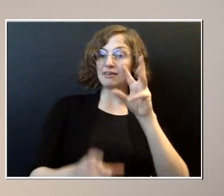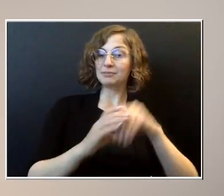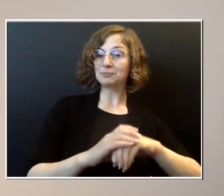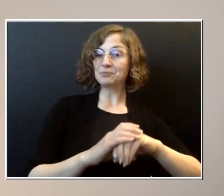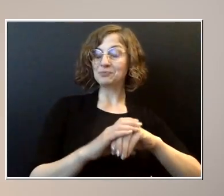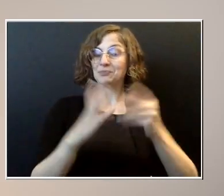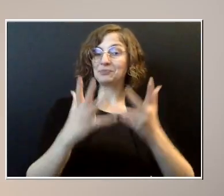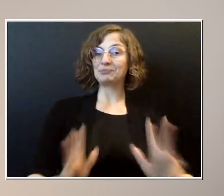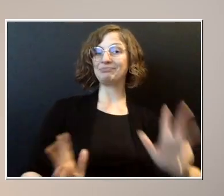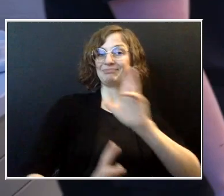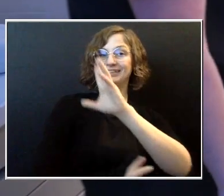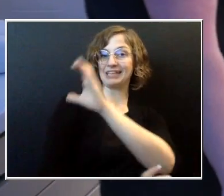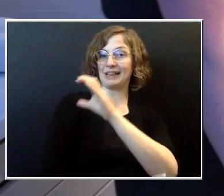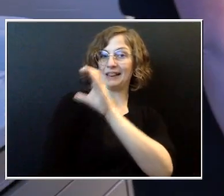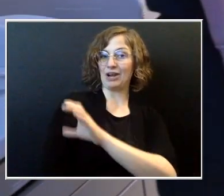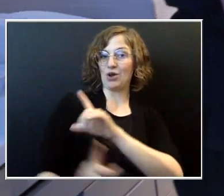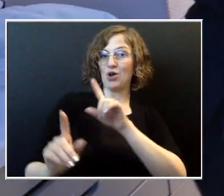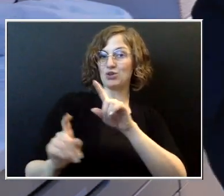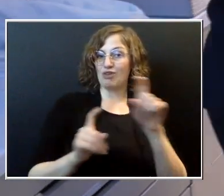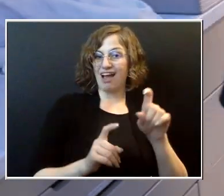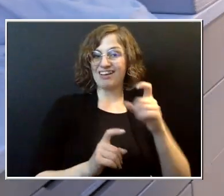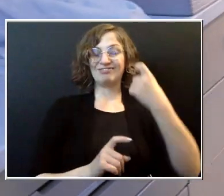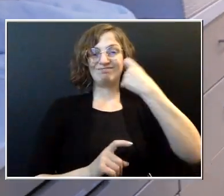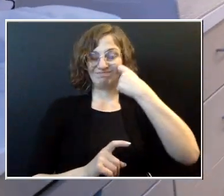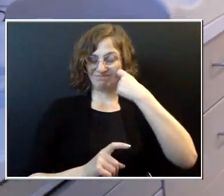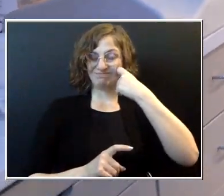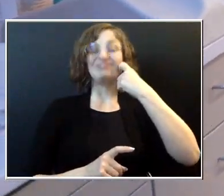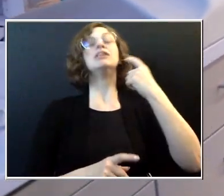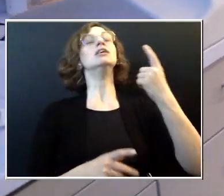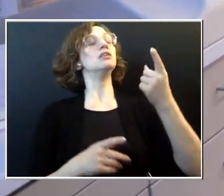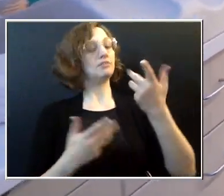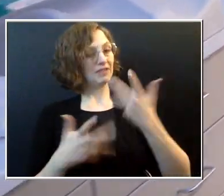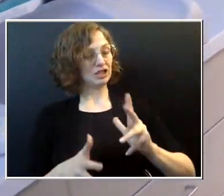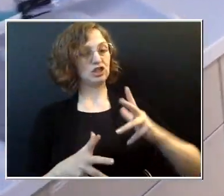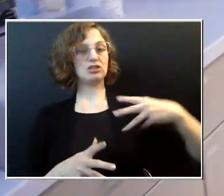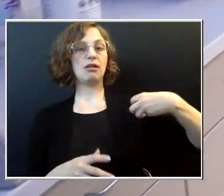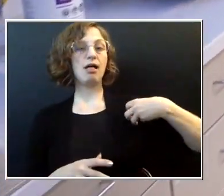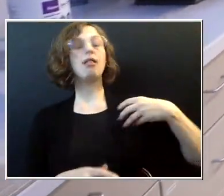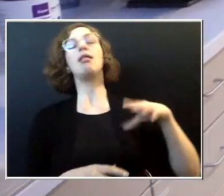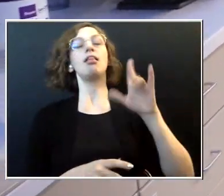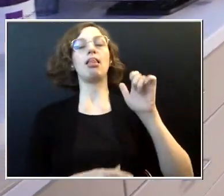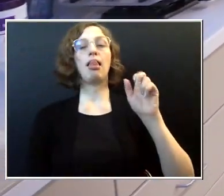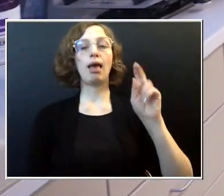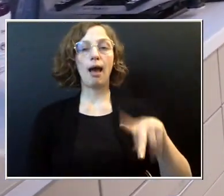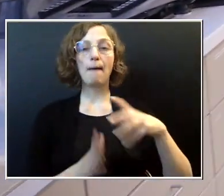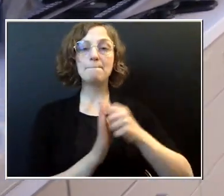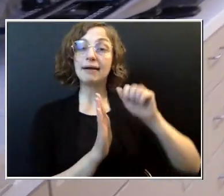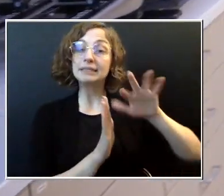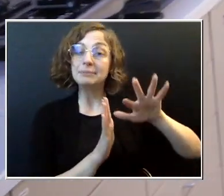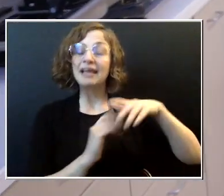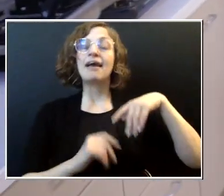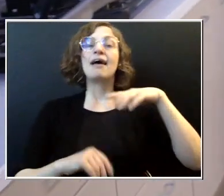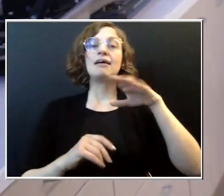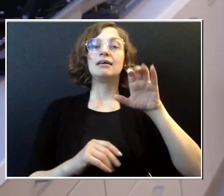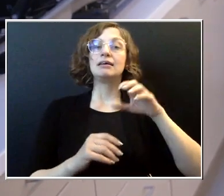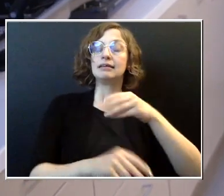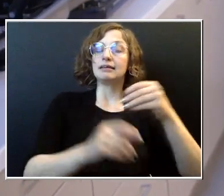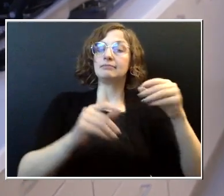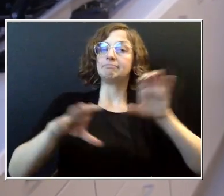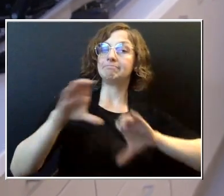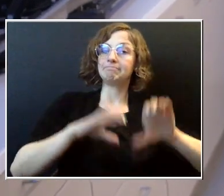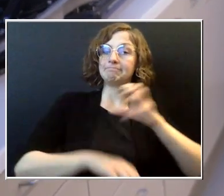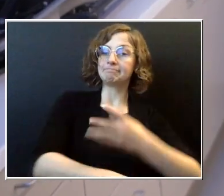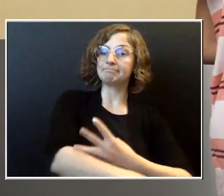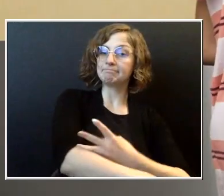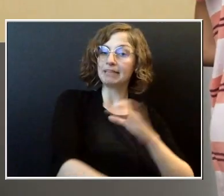and chemotherapy, and under the care of radiation oncologist Dr. Carolyn Savio, recently finished her last round of